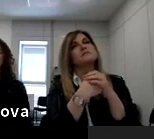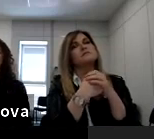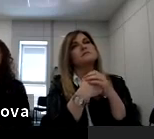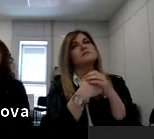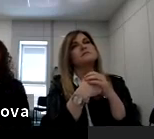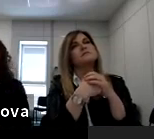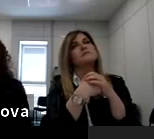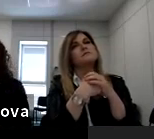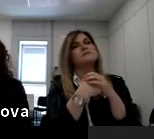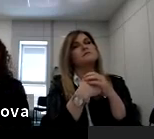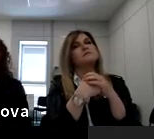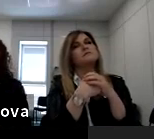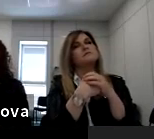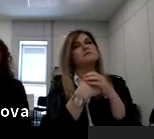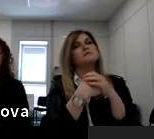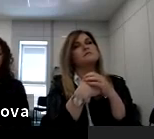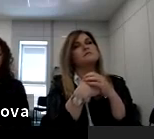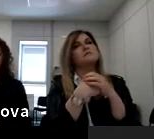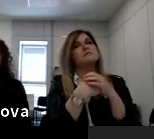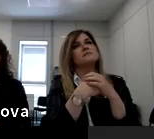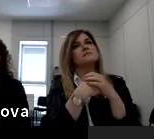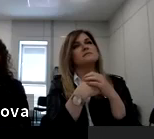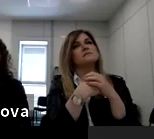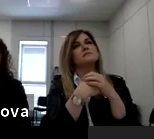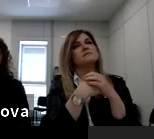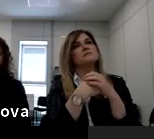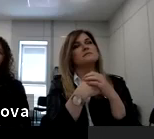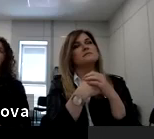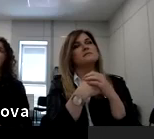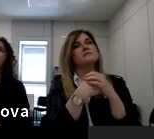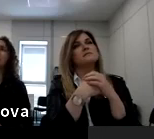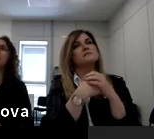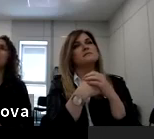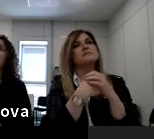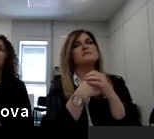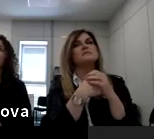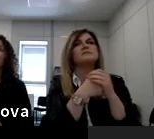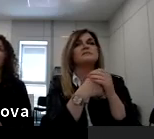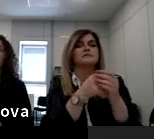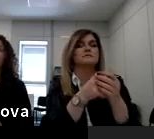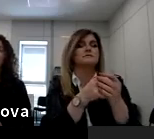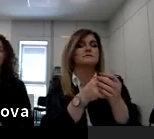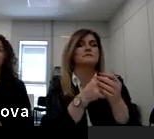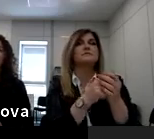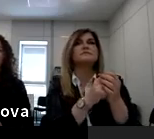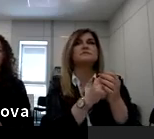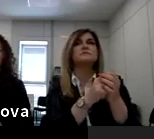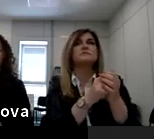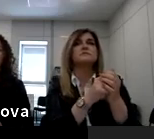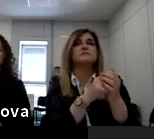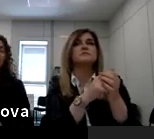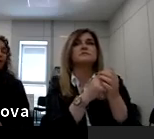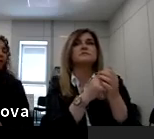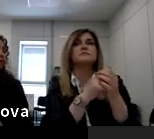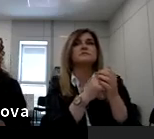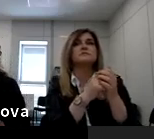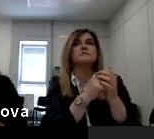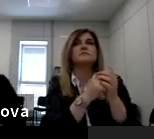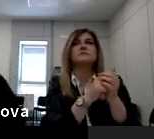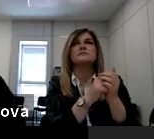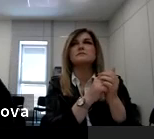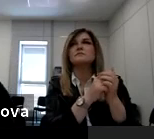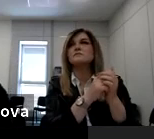and it spreads on the ceiling mostly. But all